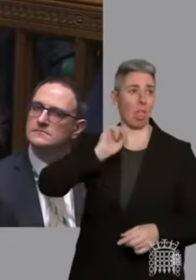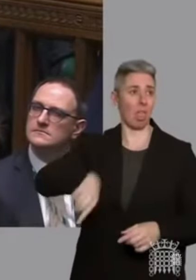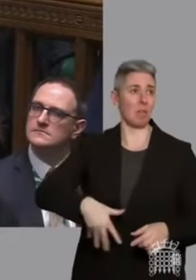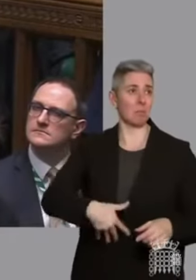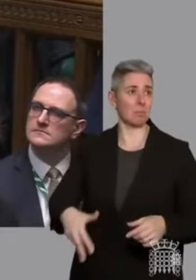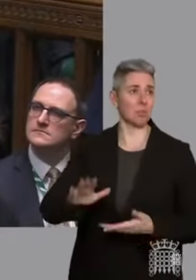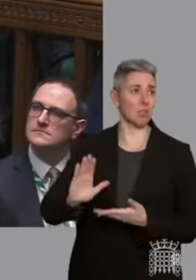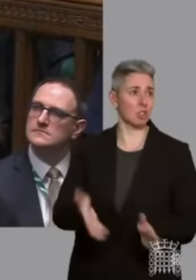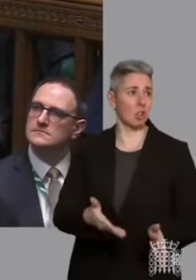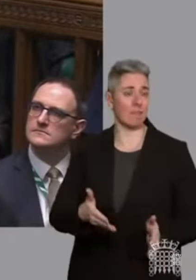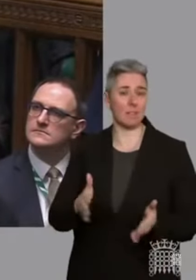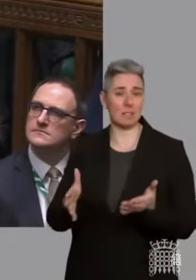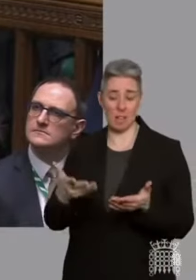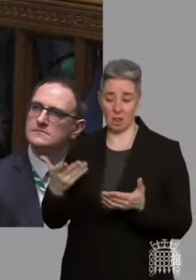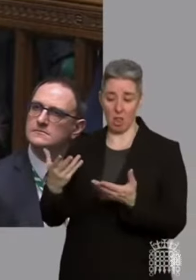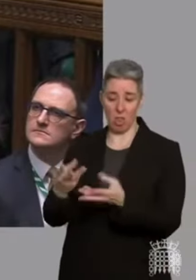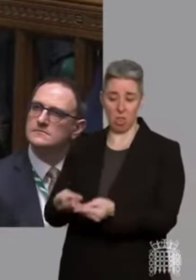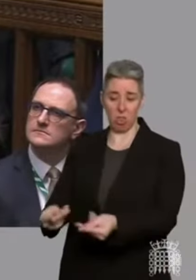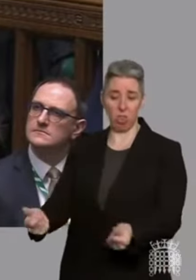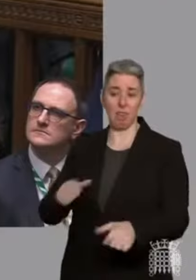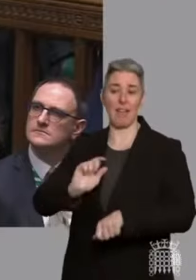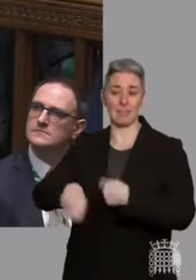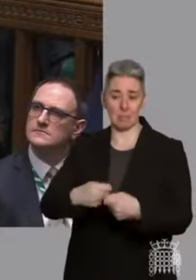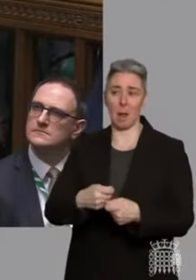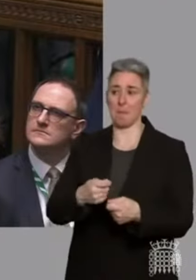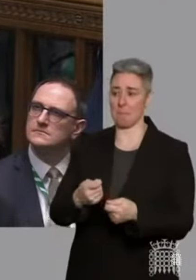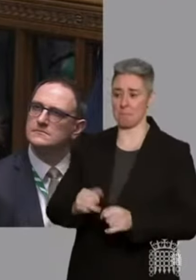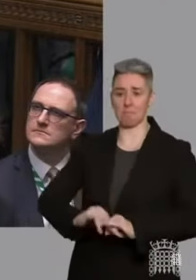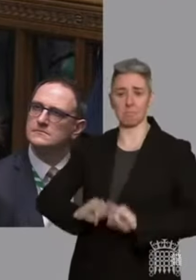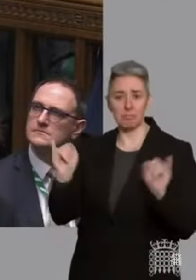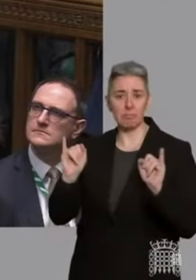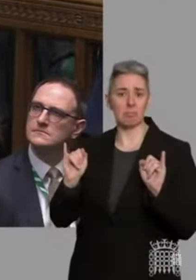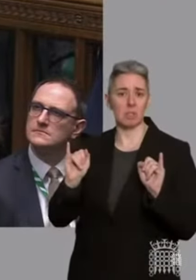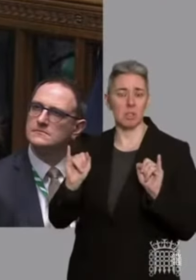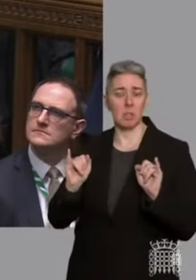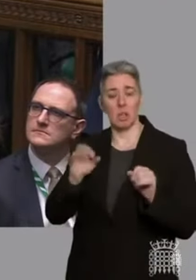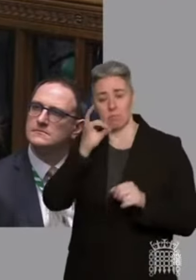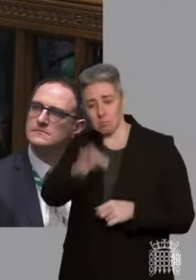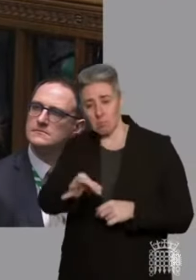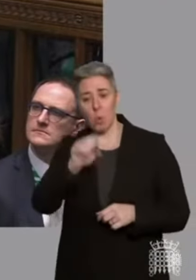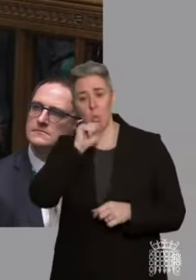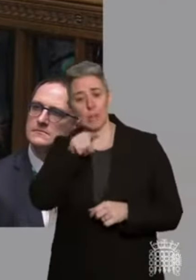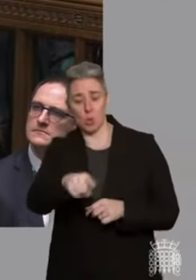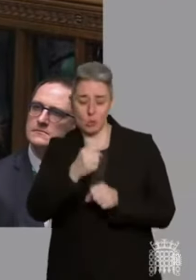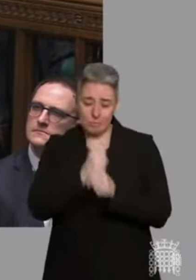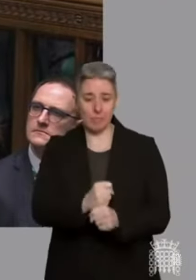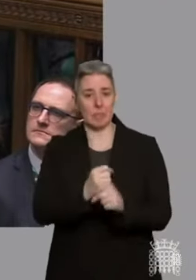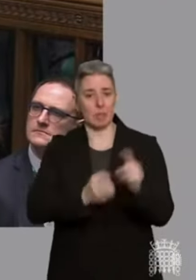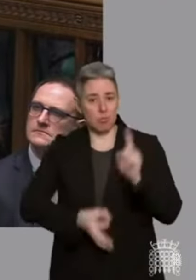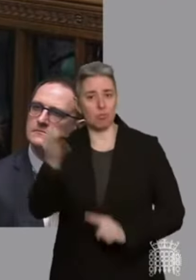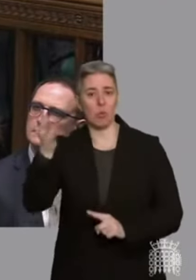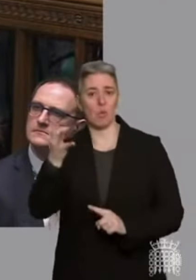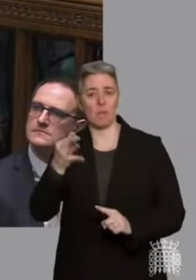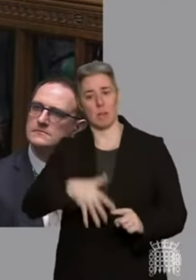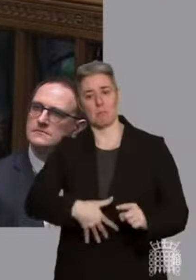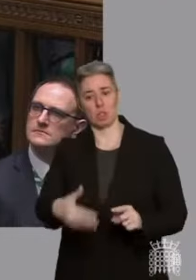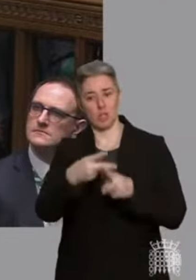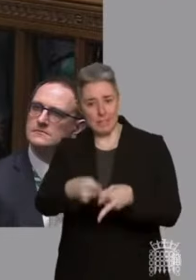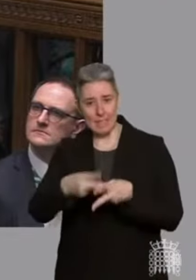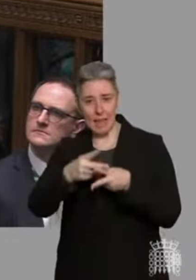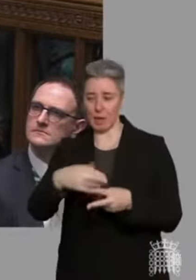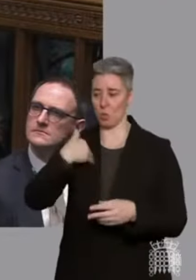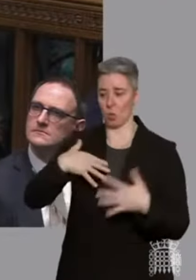Minister commit to improving maternity care and women's health services as a top priority so our maternity unit in Winchester